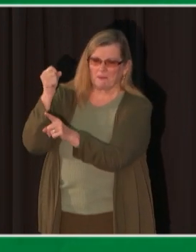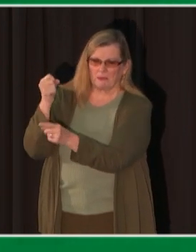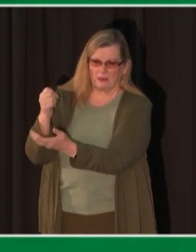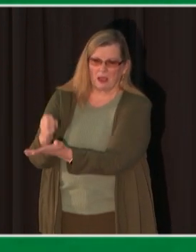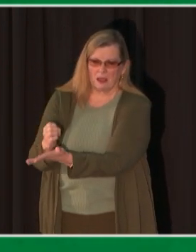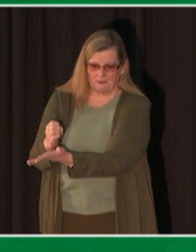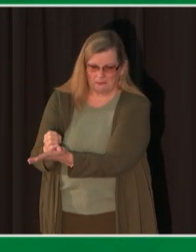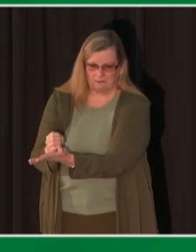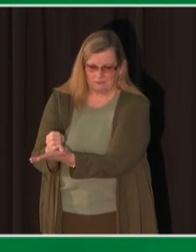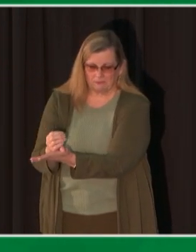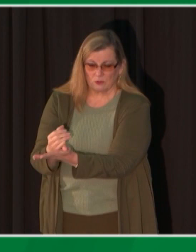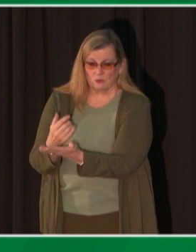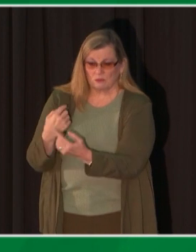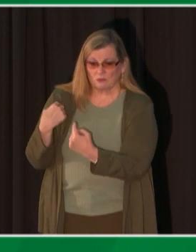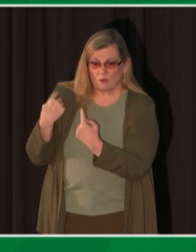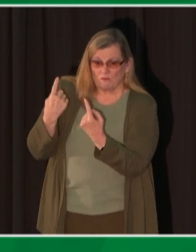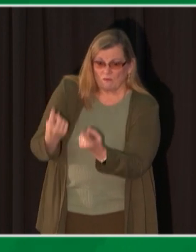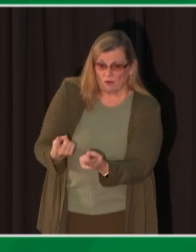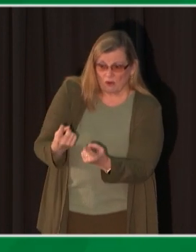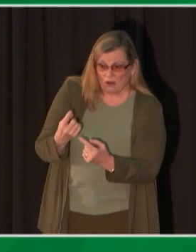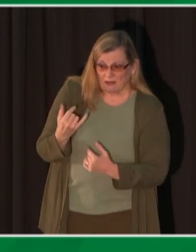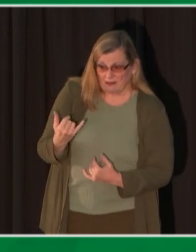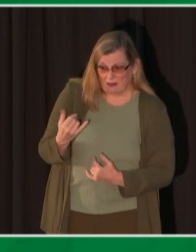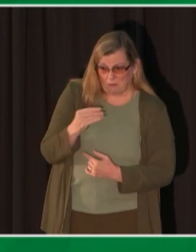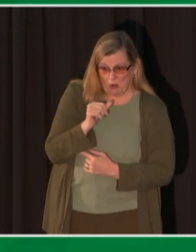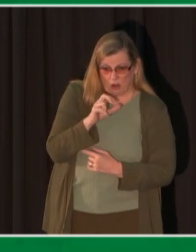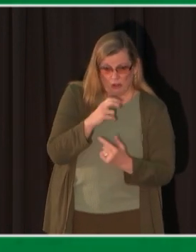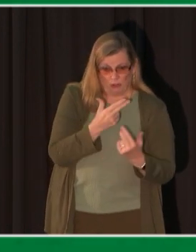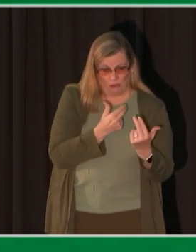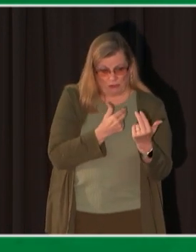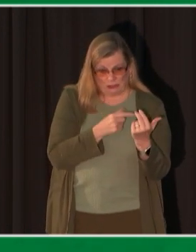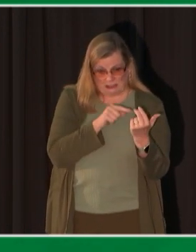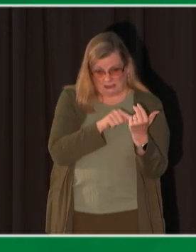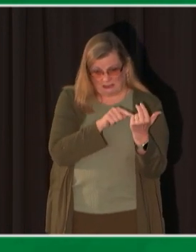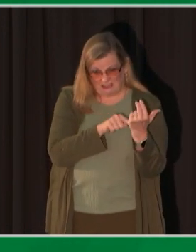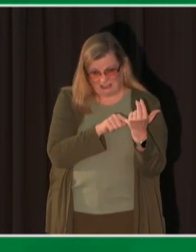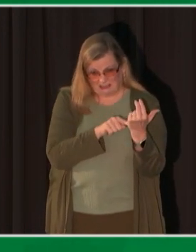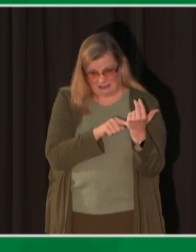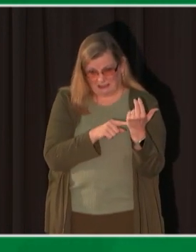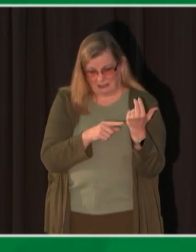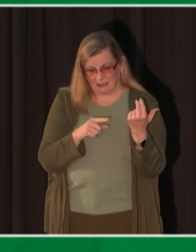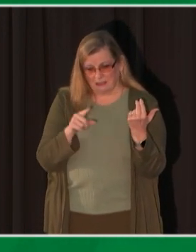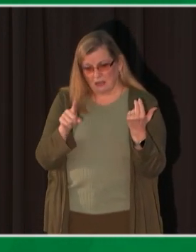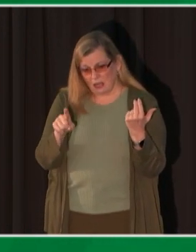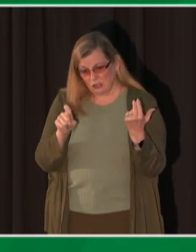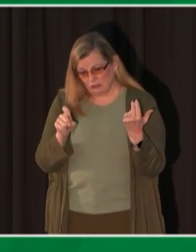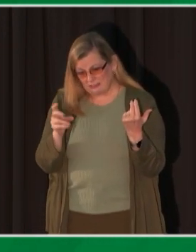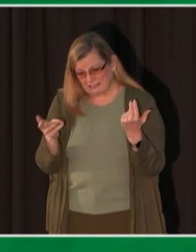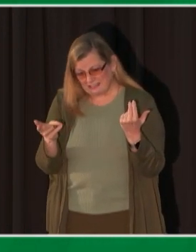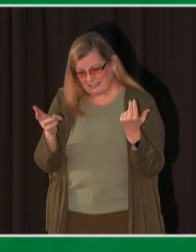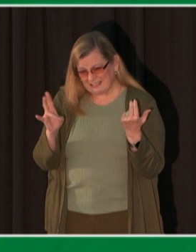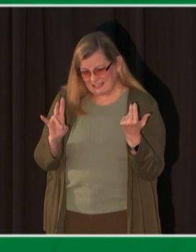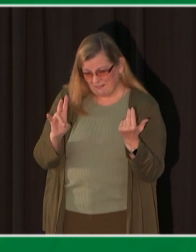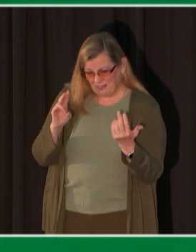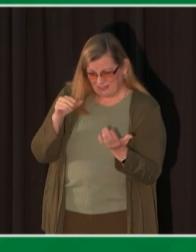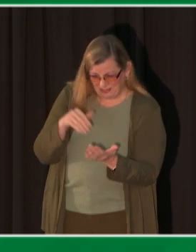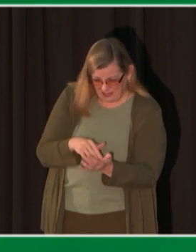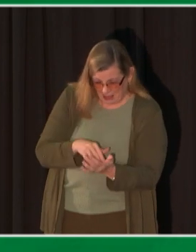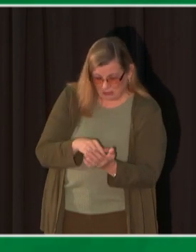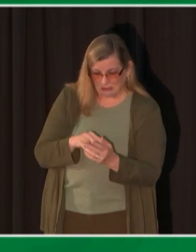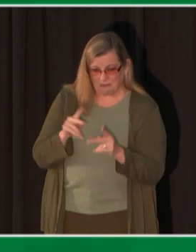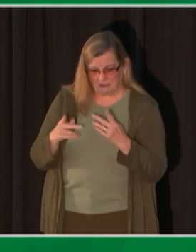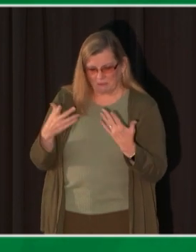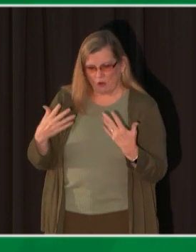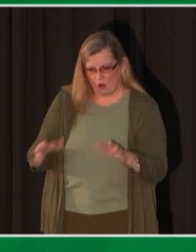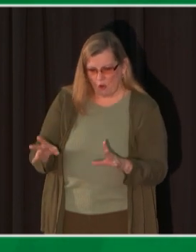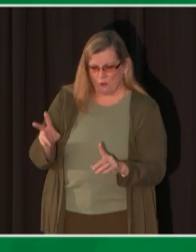over 67,000 workers have filed claims for unemployment. And in that same period of time, we have made